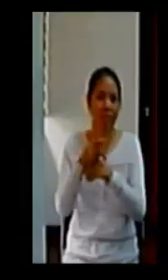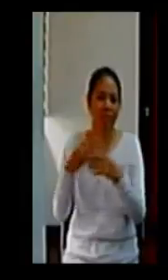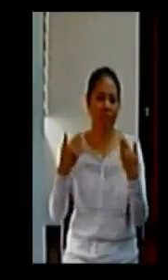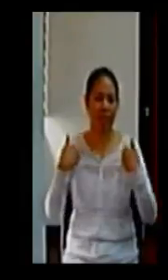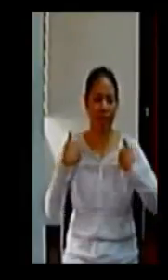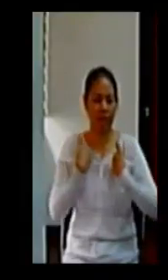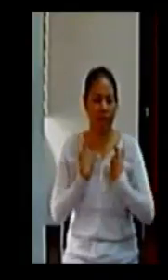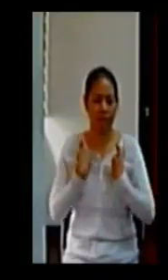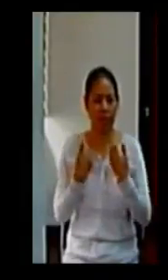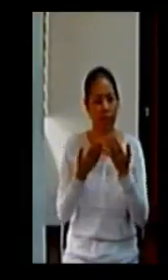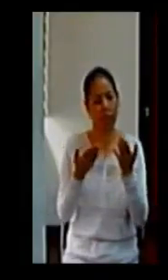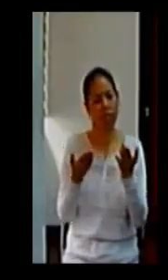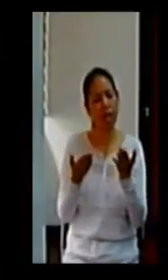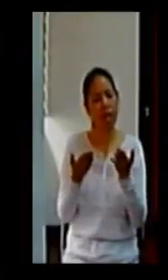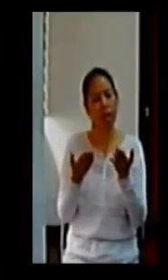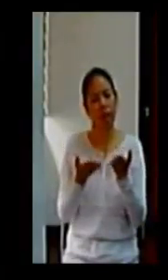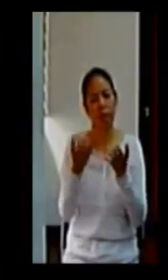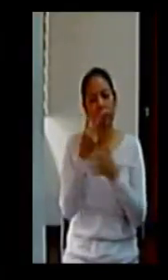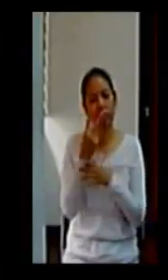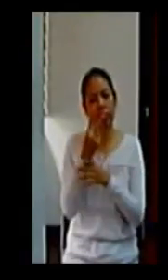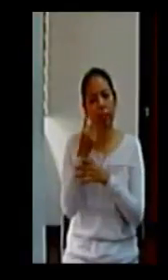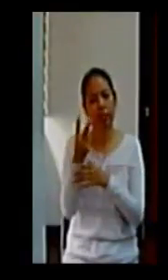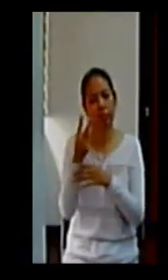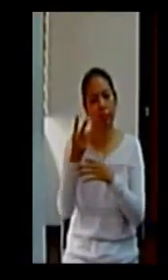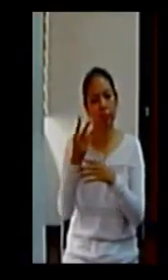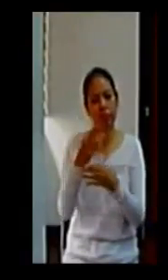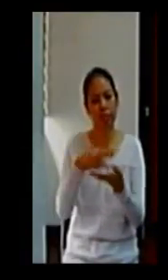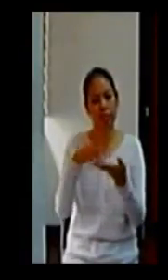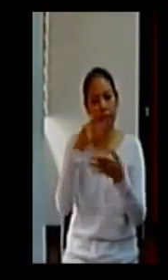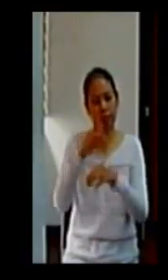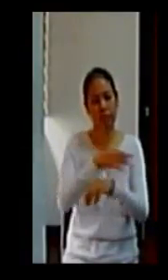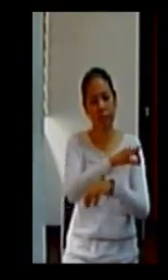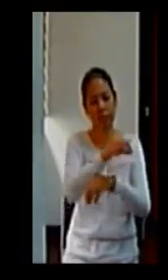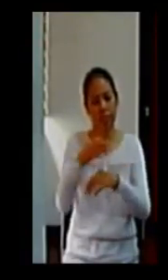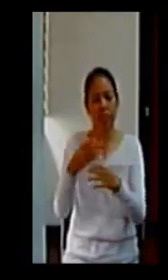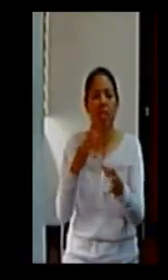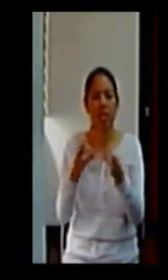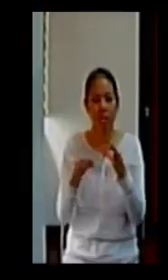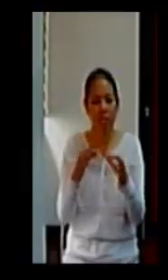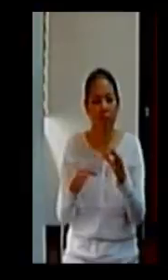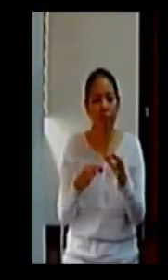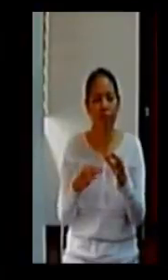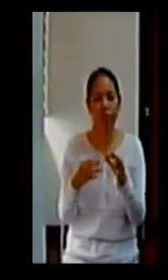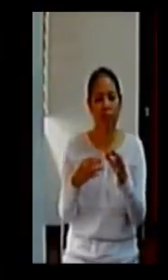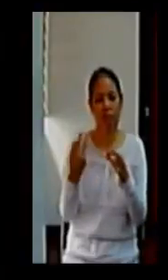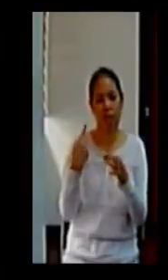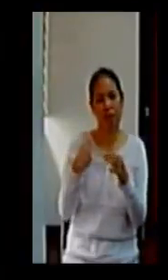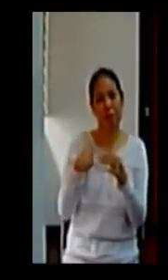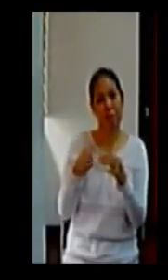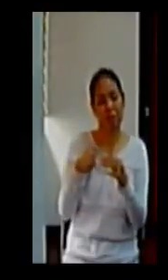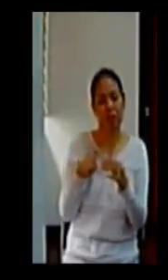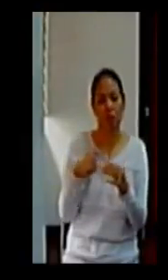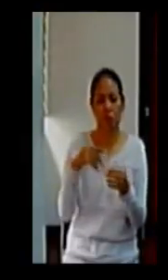mga palayan. Kung nag-e-exist pa po ba ang mga ito at kung bakit po